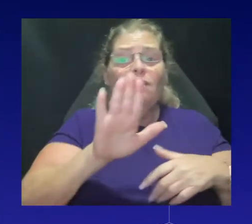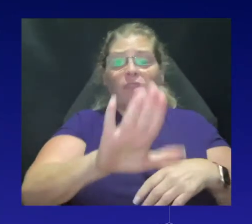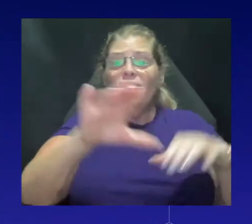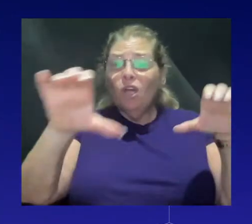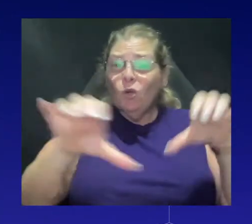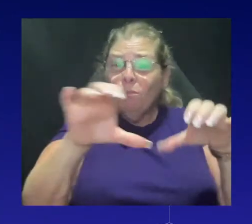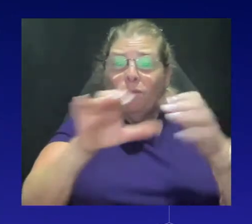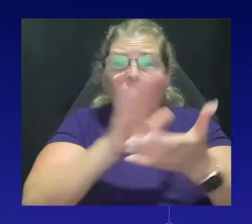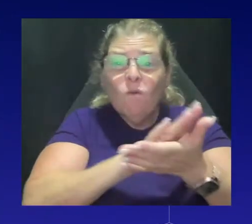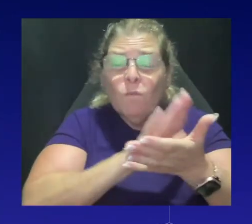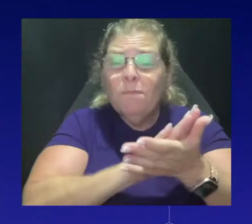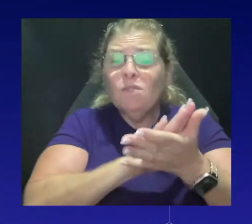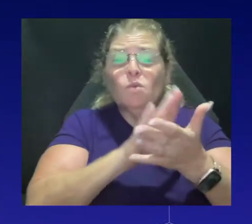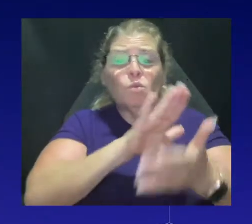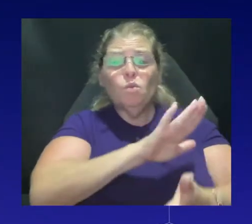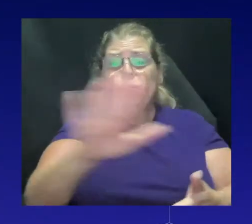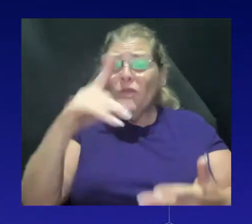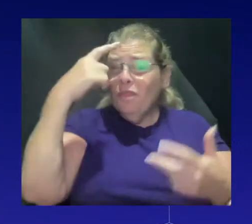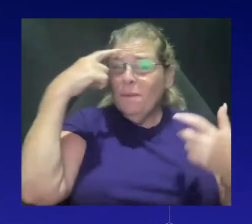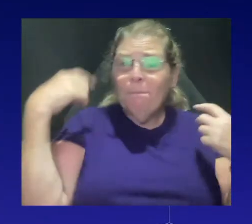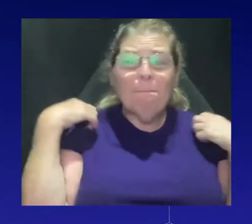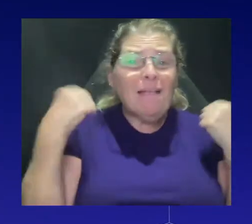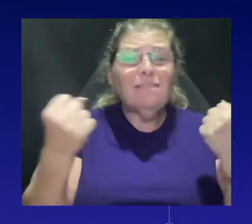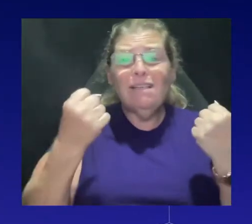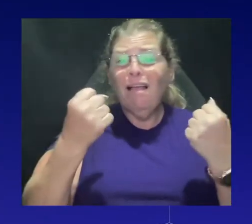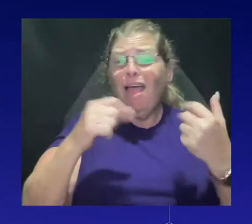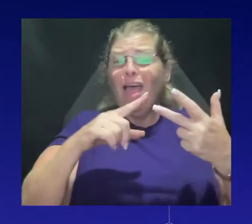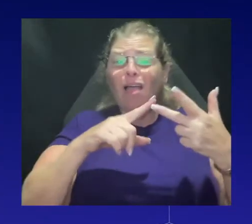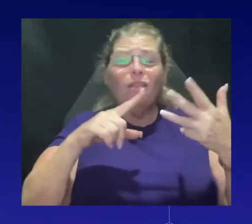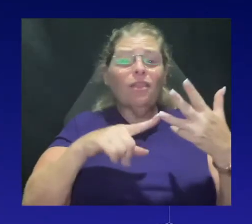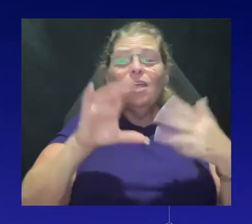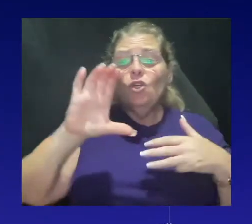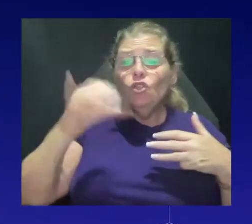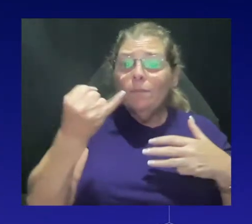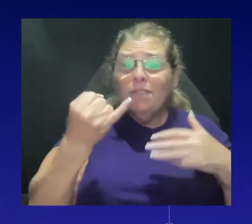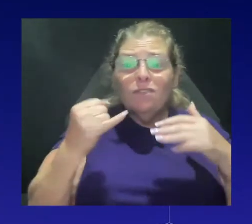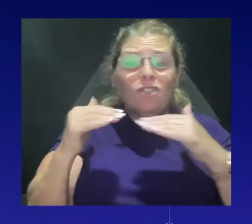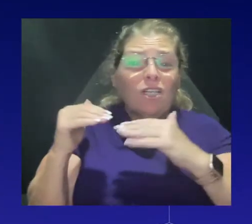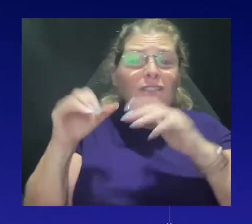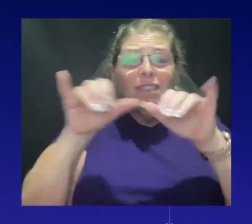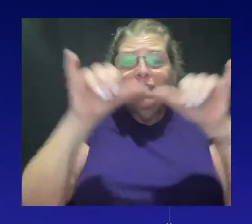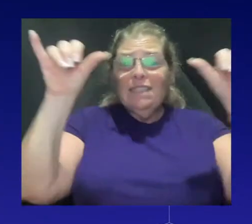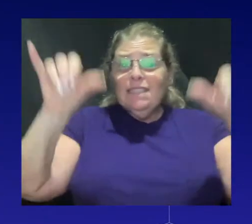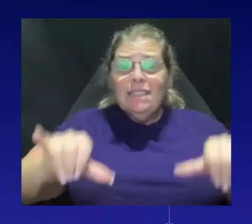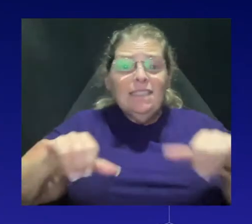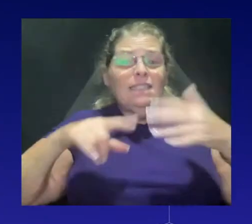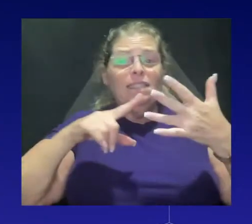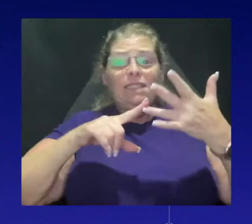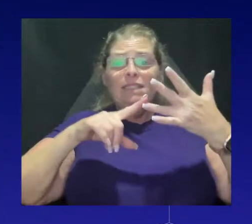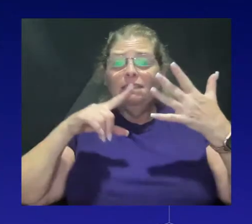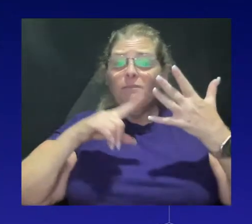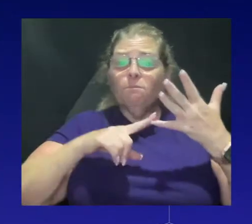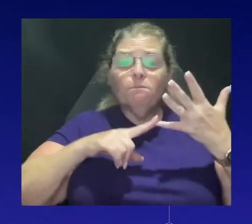school, the mental health, the criminal justice system, the